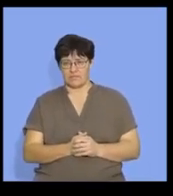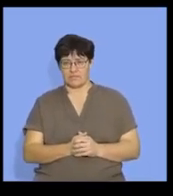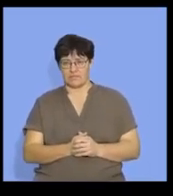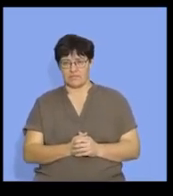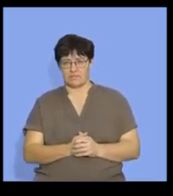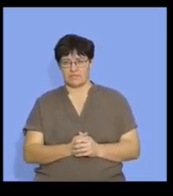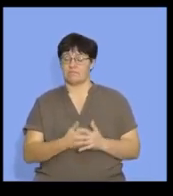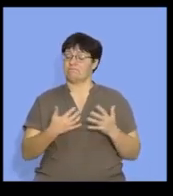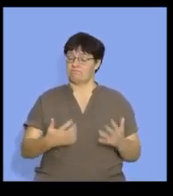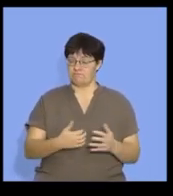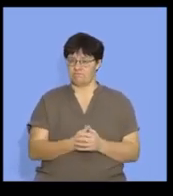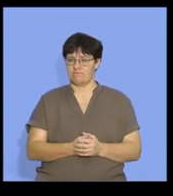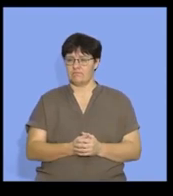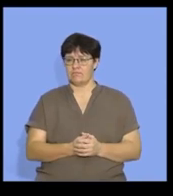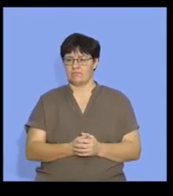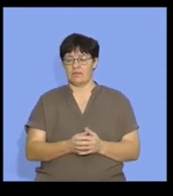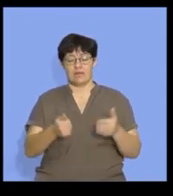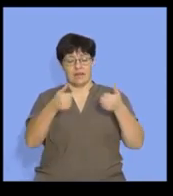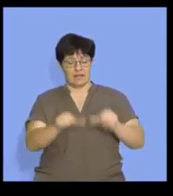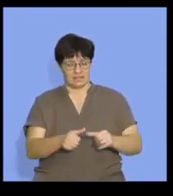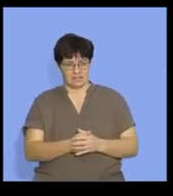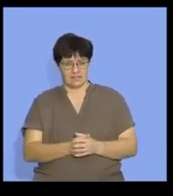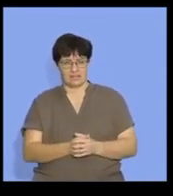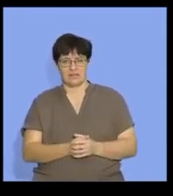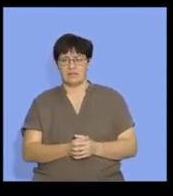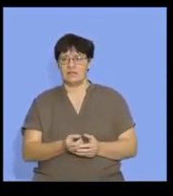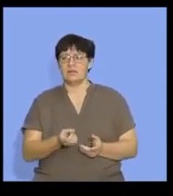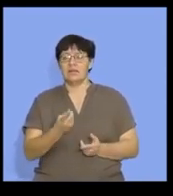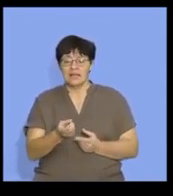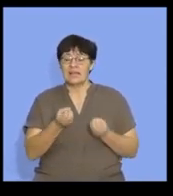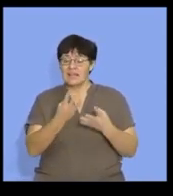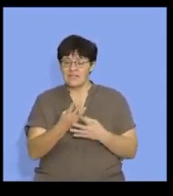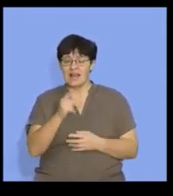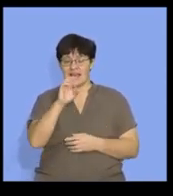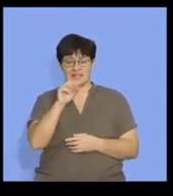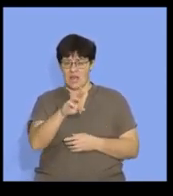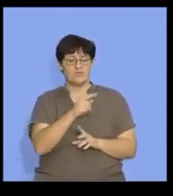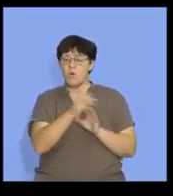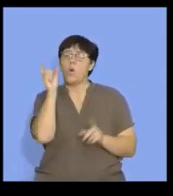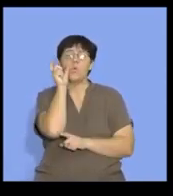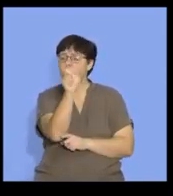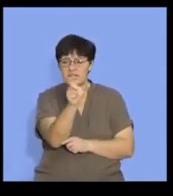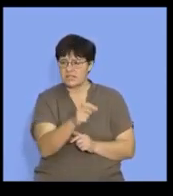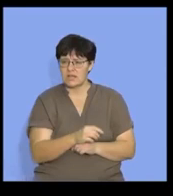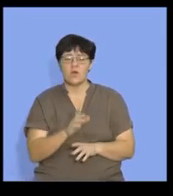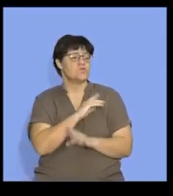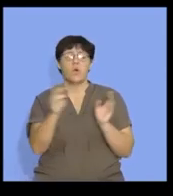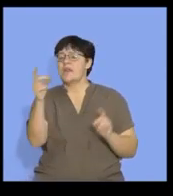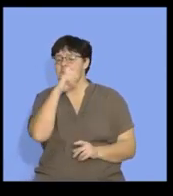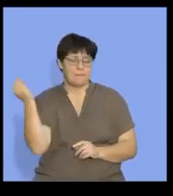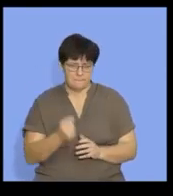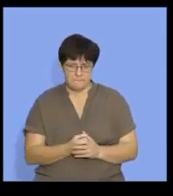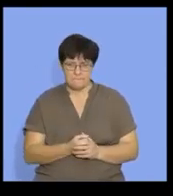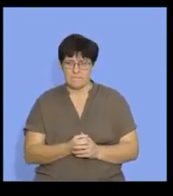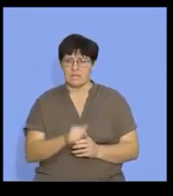be. Okay, now the next one, give the letter. Guys, not the word, not the